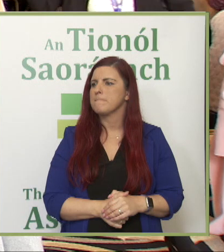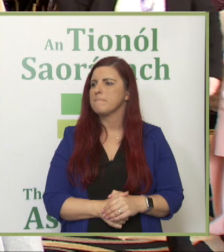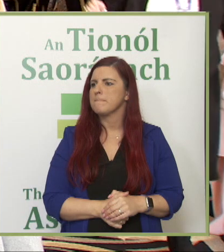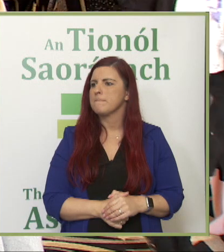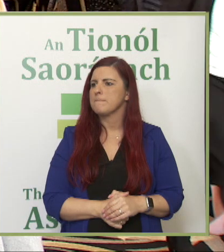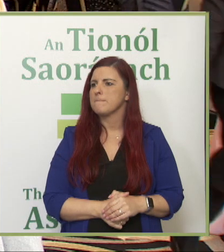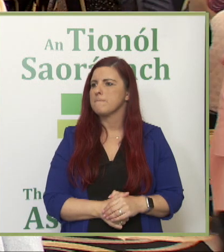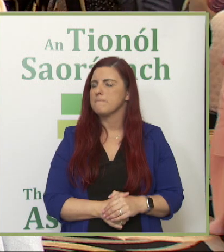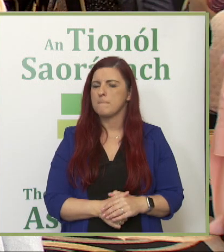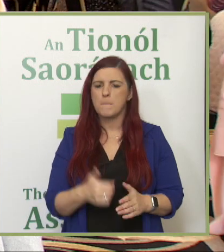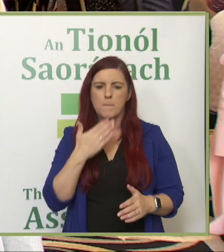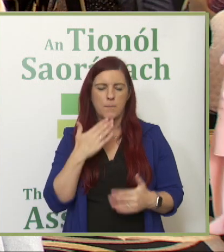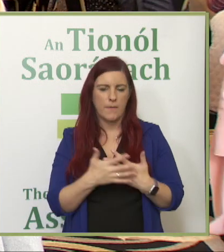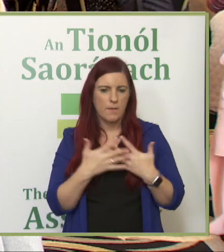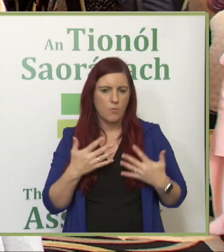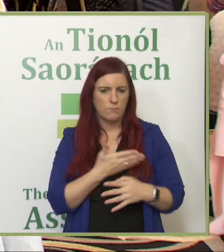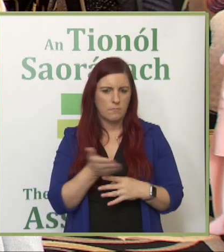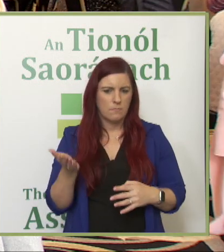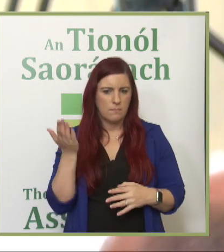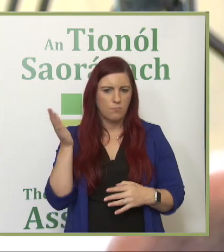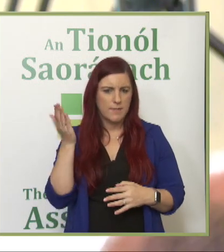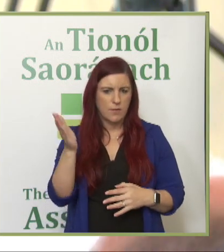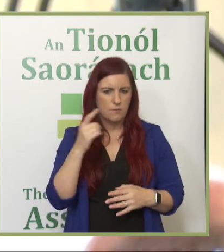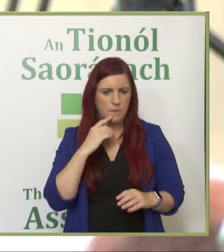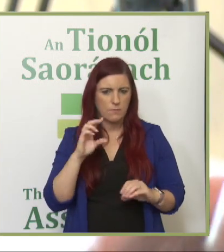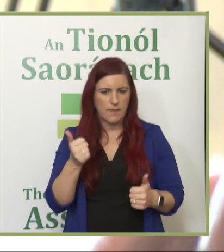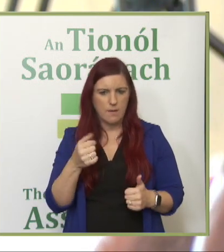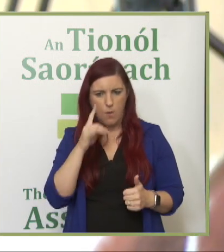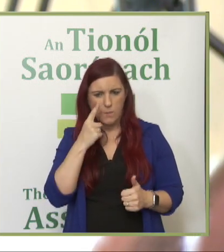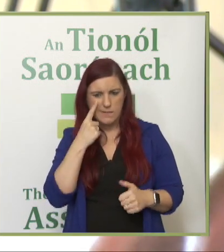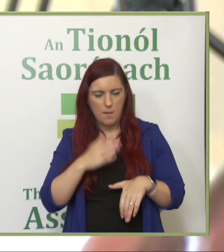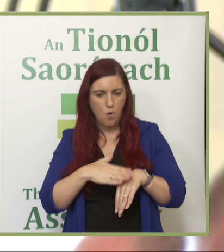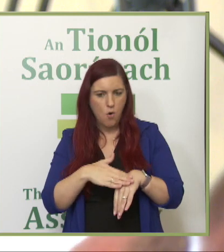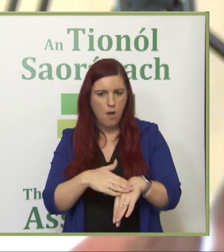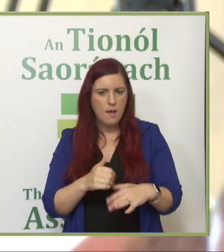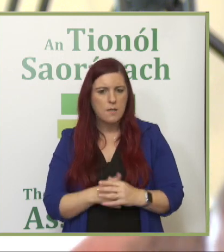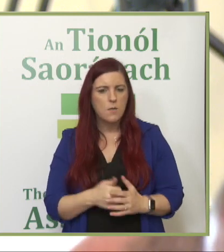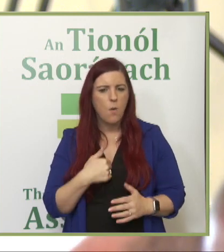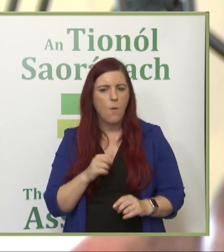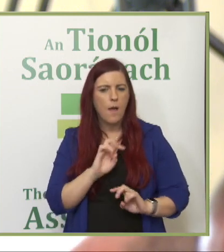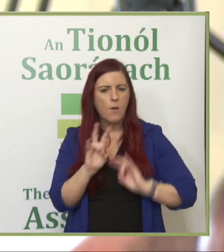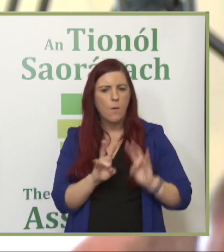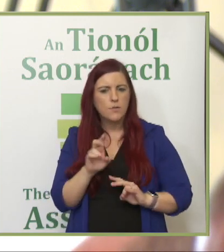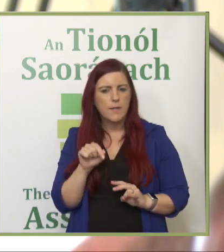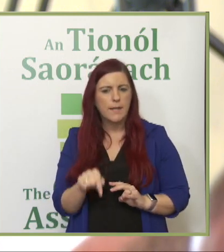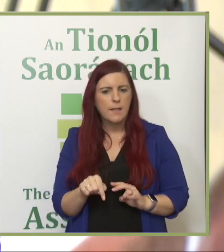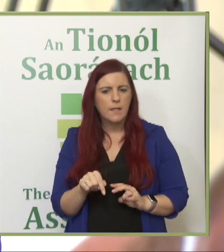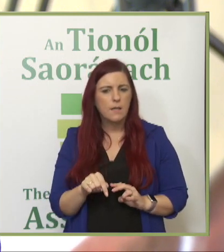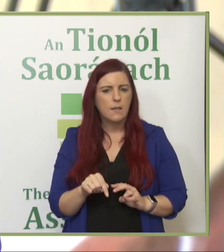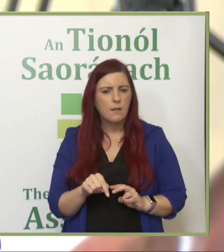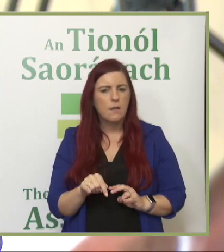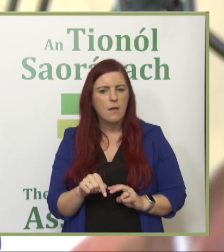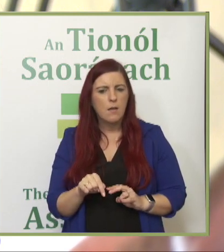Good morning. Thank you so much for all the talks. They were really great, and we hope we see more of them. Our question here was for Professor Keenan. We're